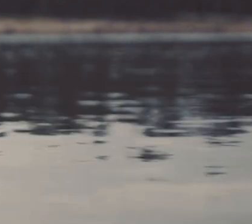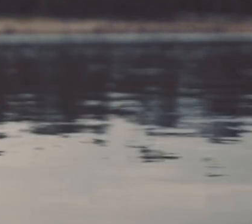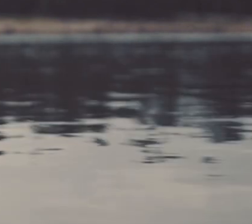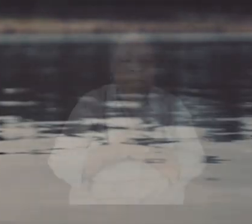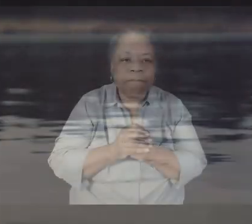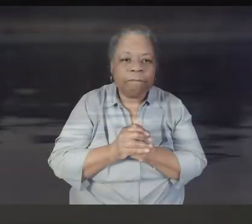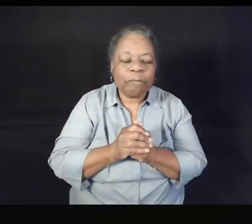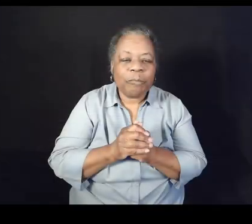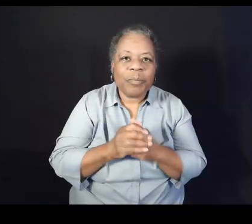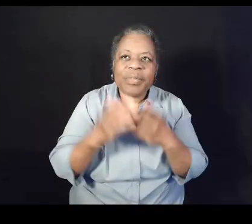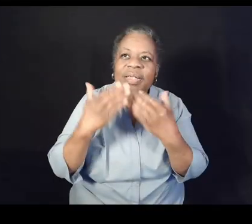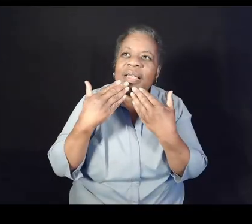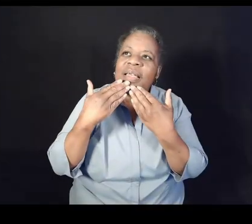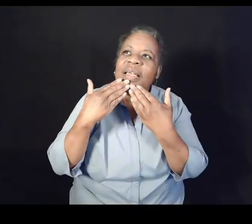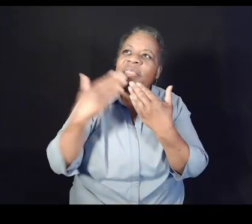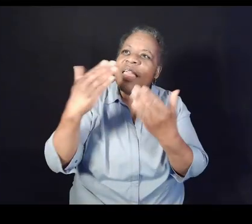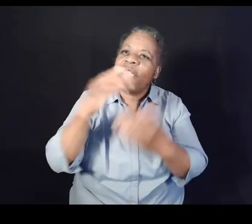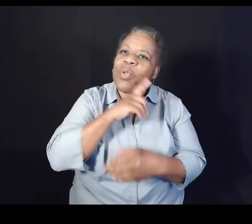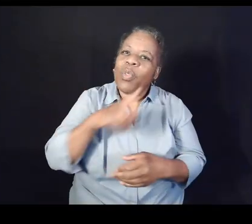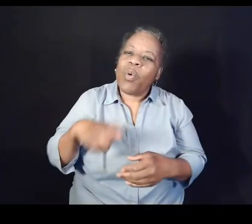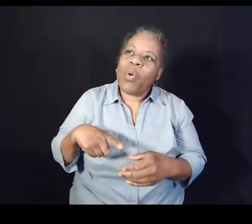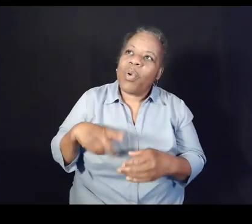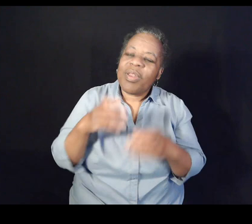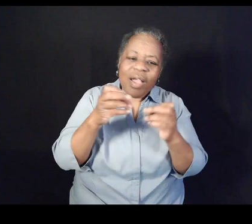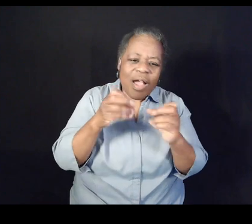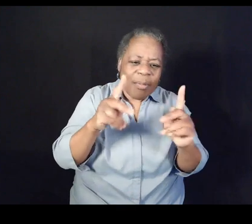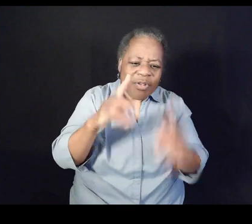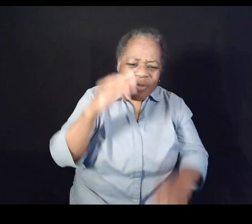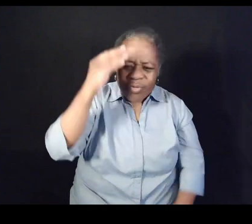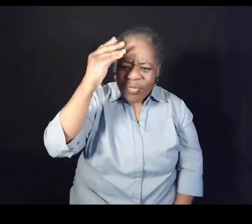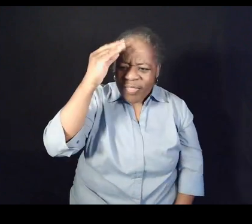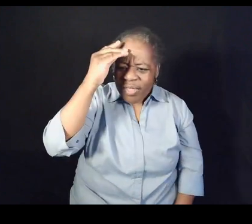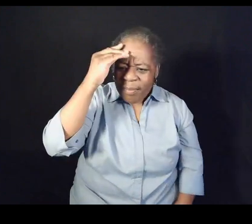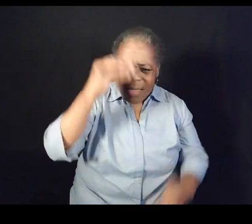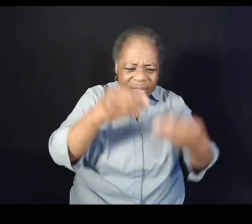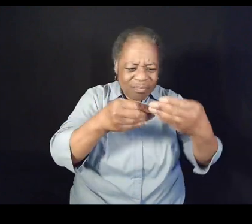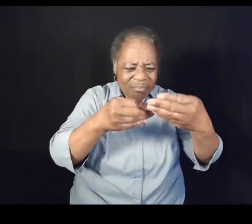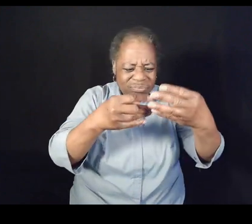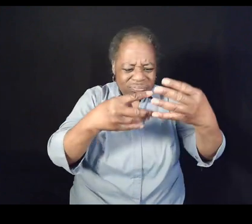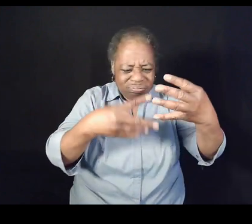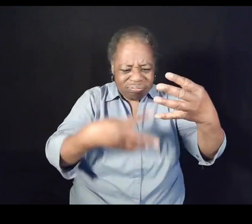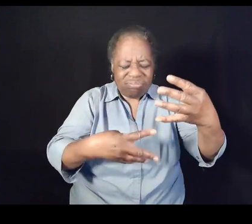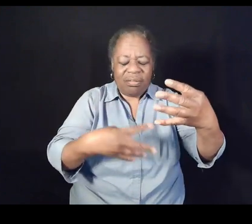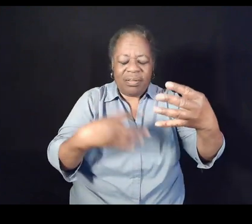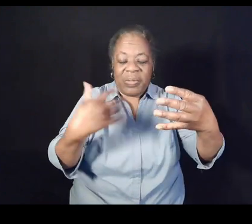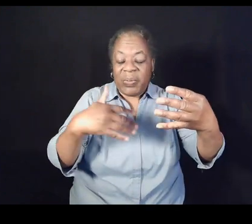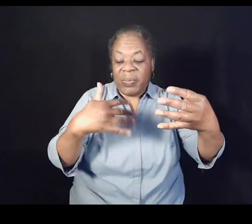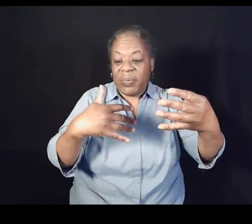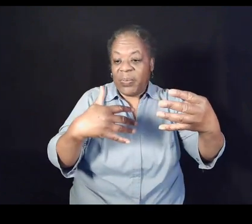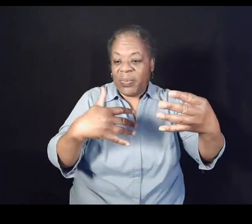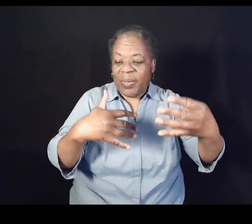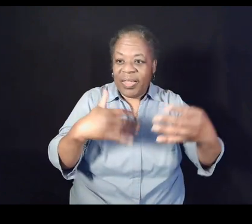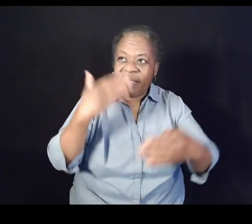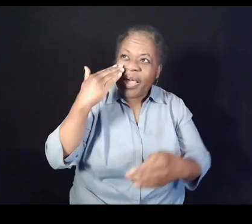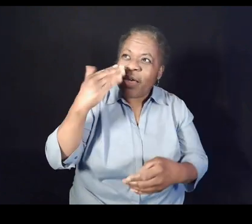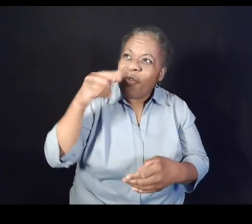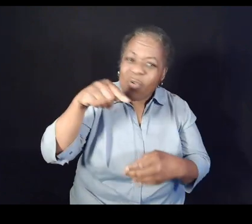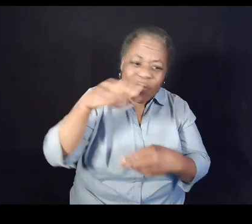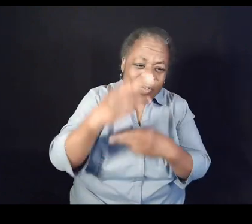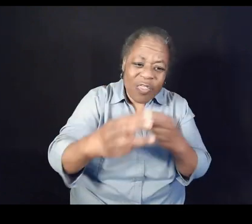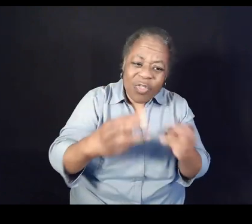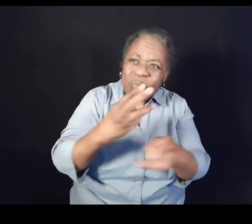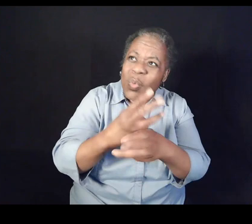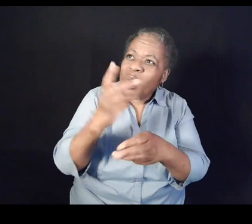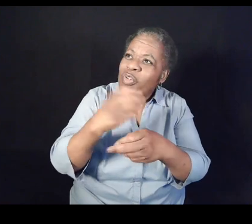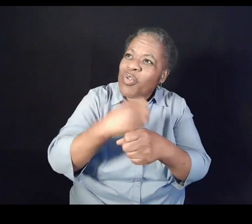Thank you, Lord, for the opportunity to think about all these things today. Thank you for the world you've made, the many ways